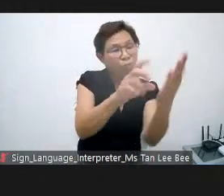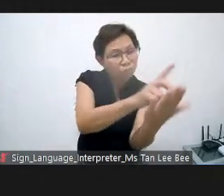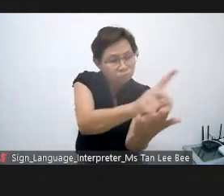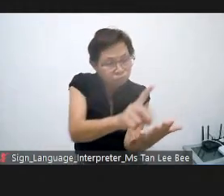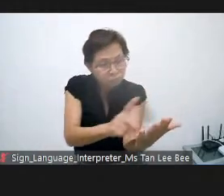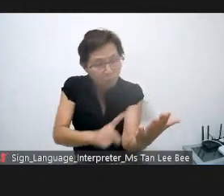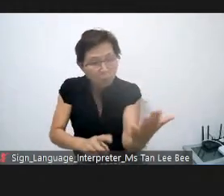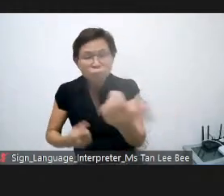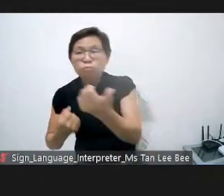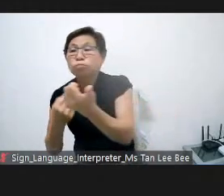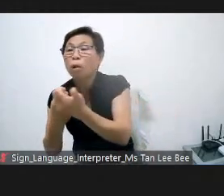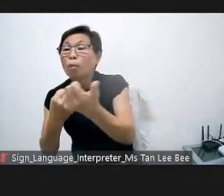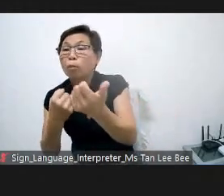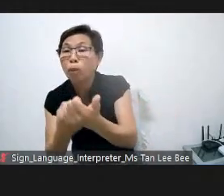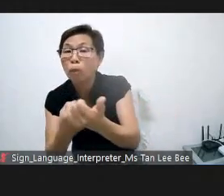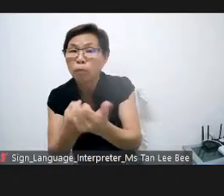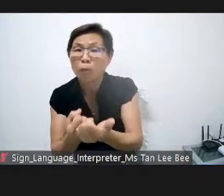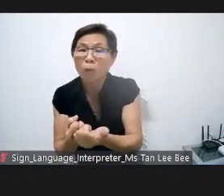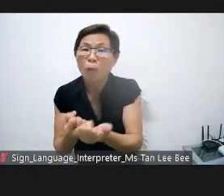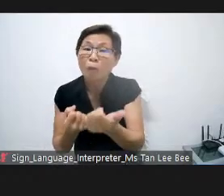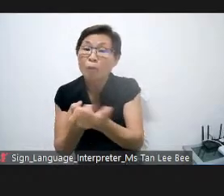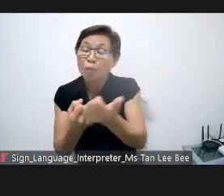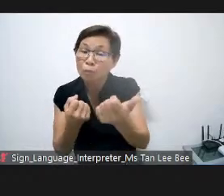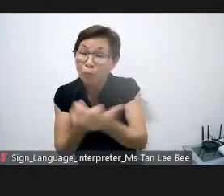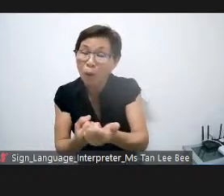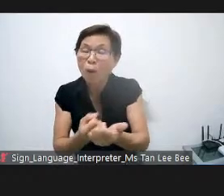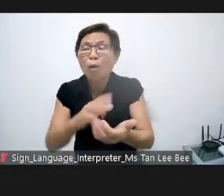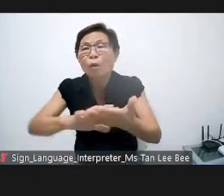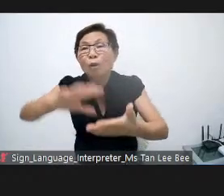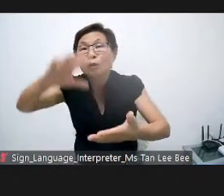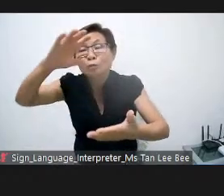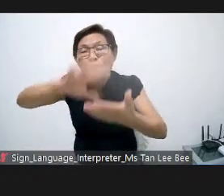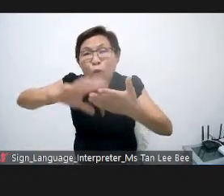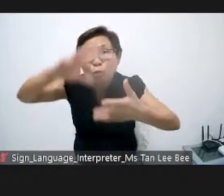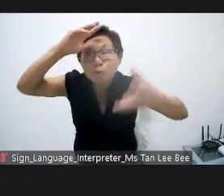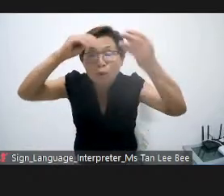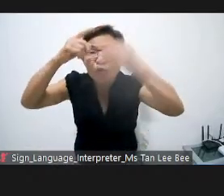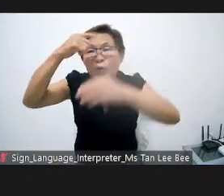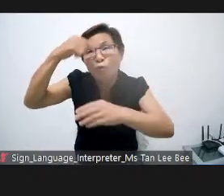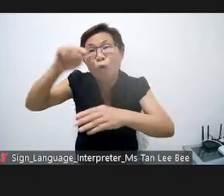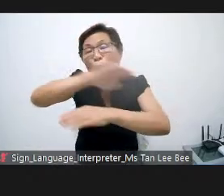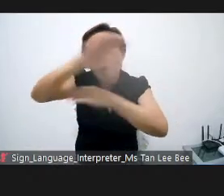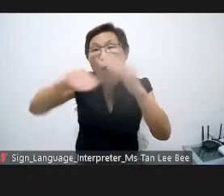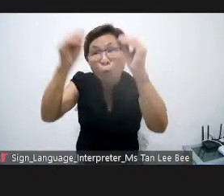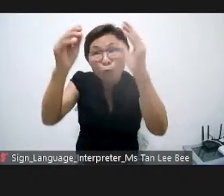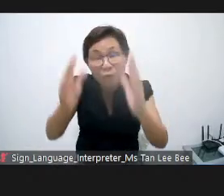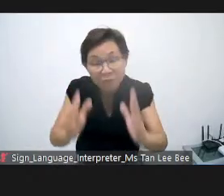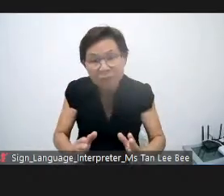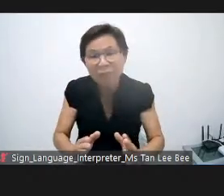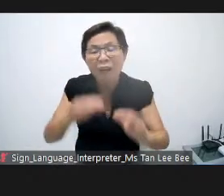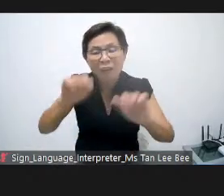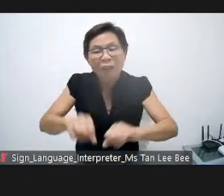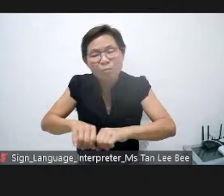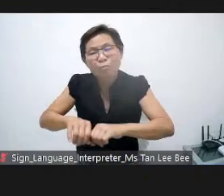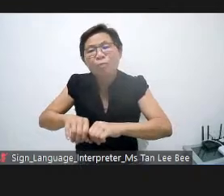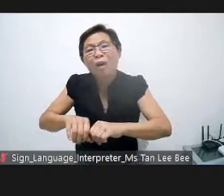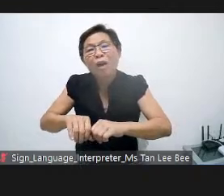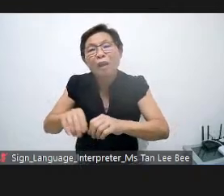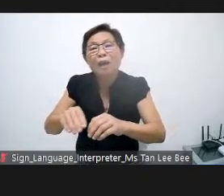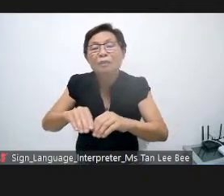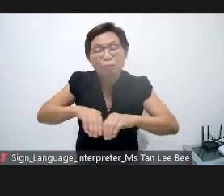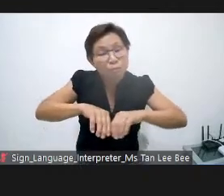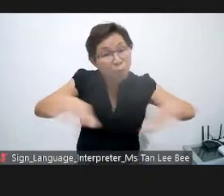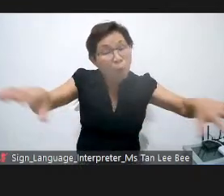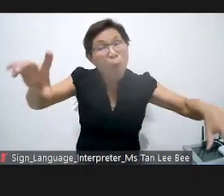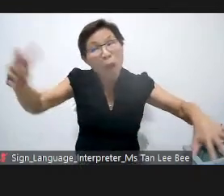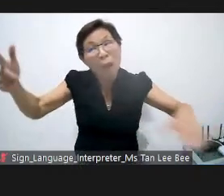effort to support and give some insights and knowledge to all educators out there, and perhaps could be extended to other parties, such